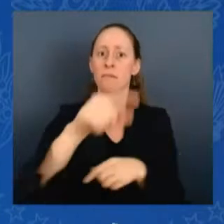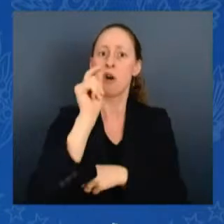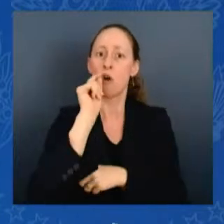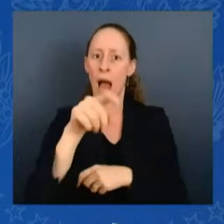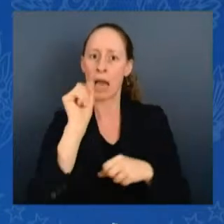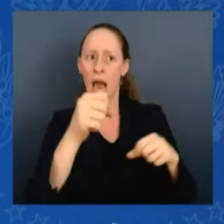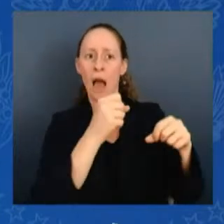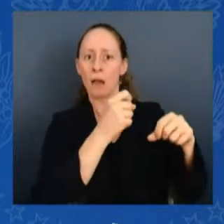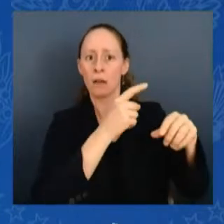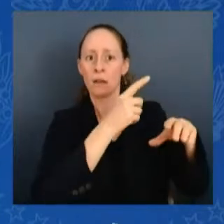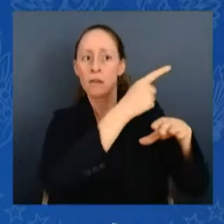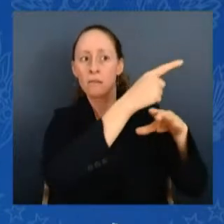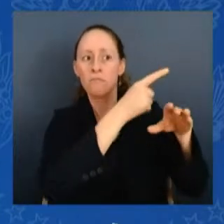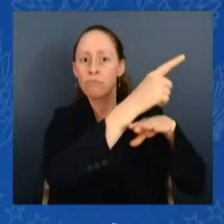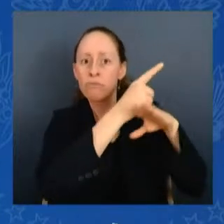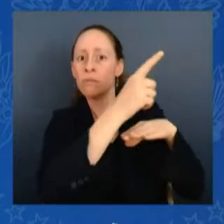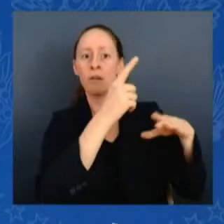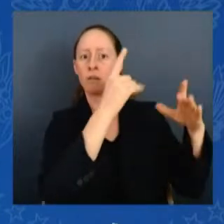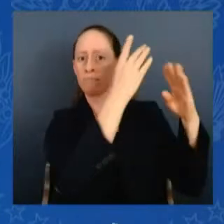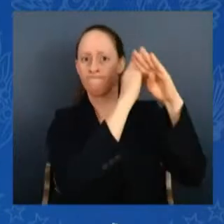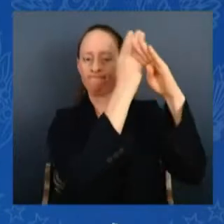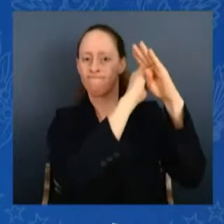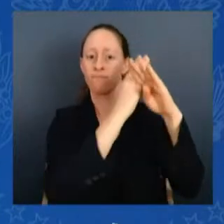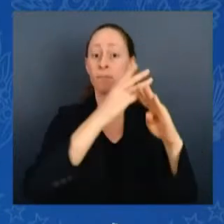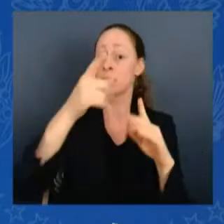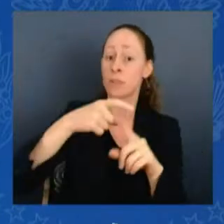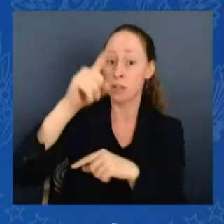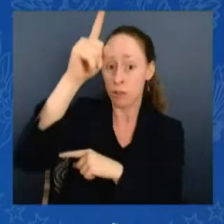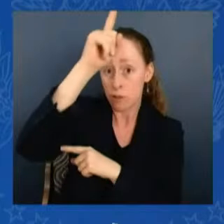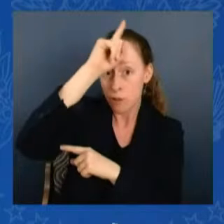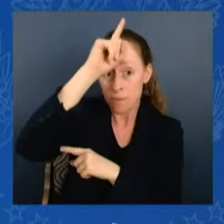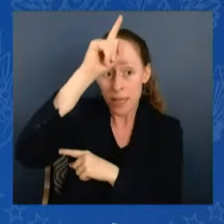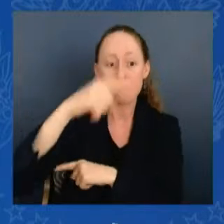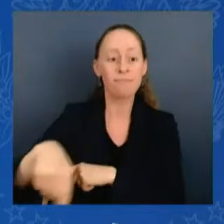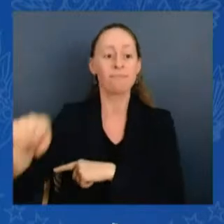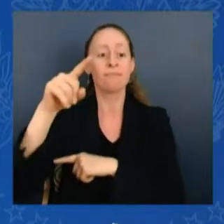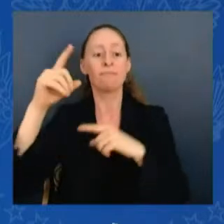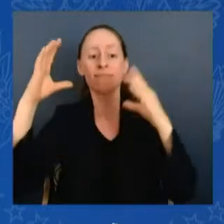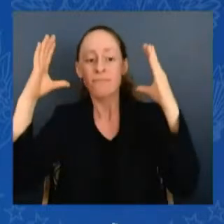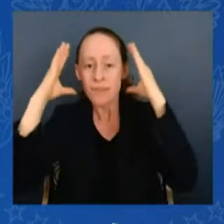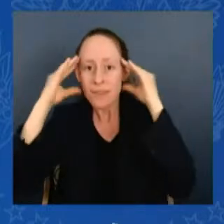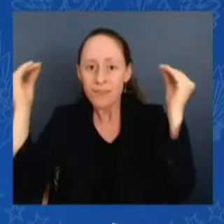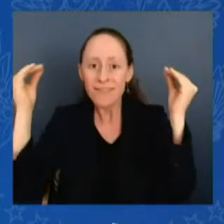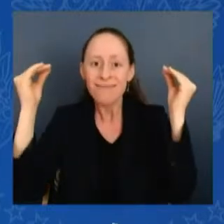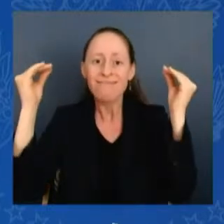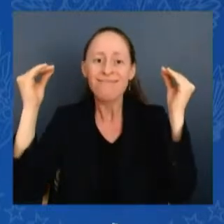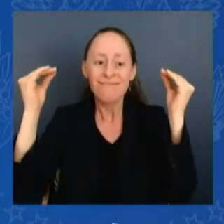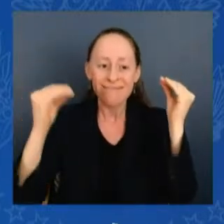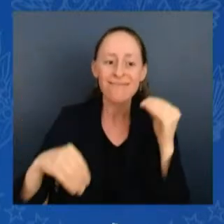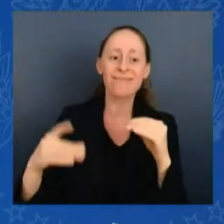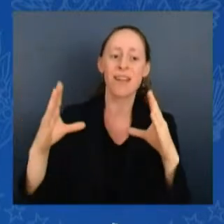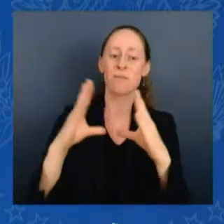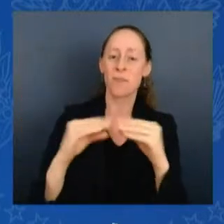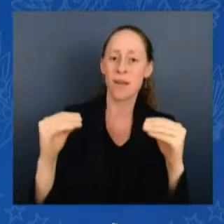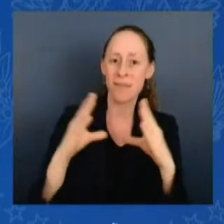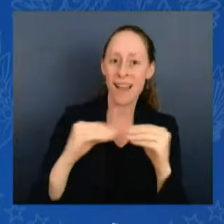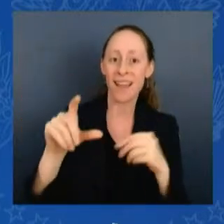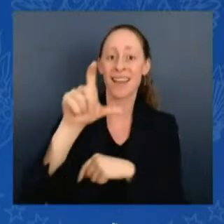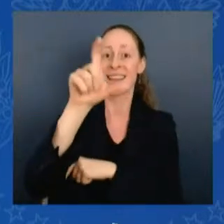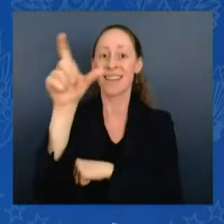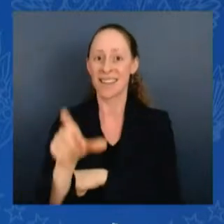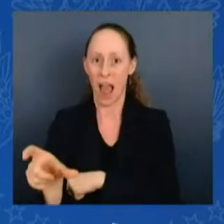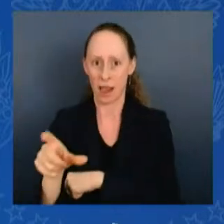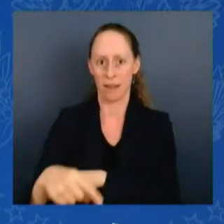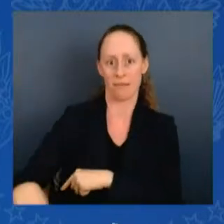will provide Ukraine with the equipment for 5 additional strategic air defense systems. And in the coming